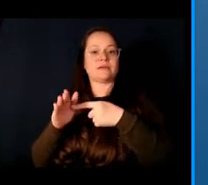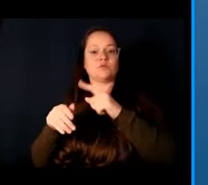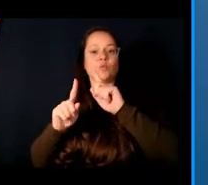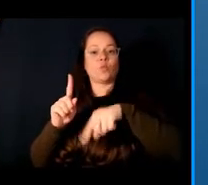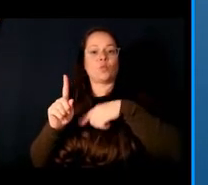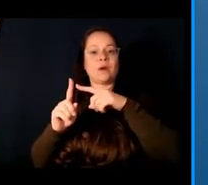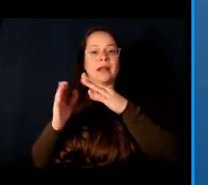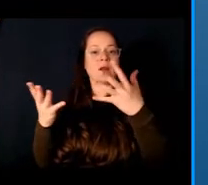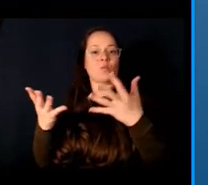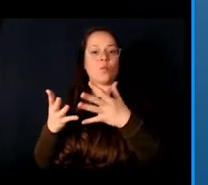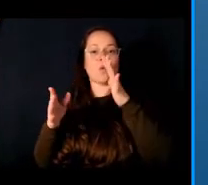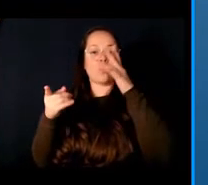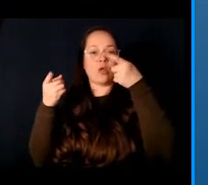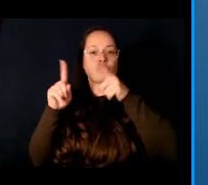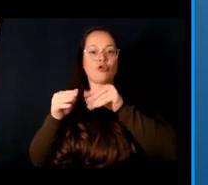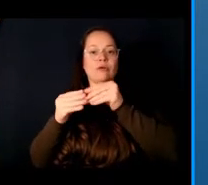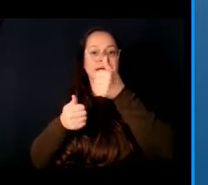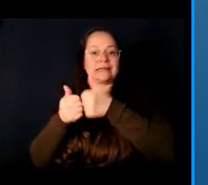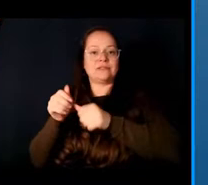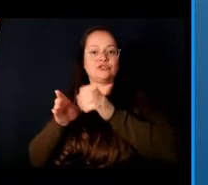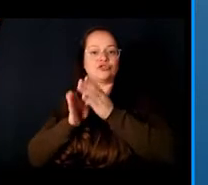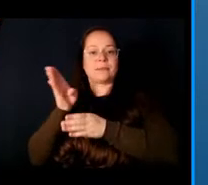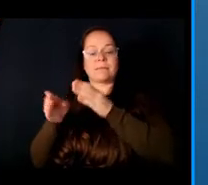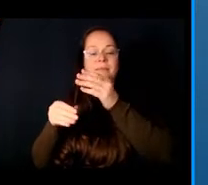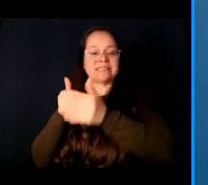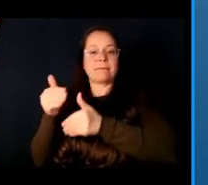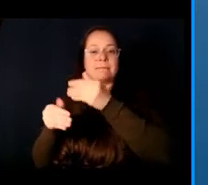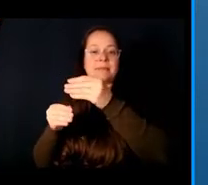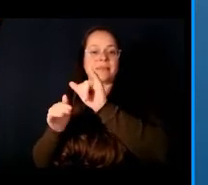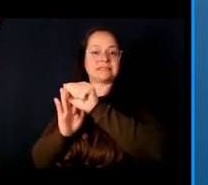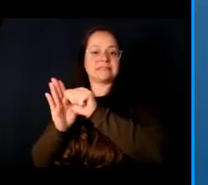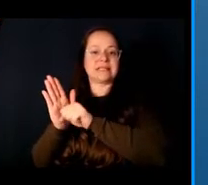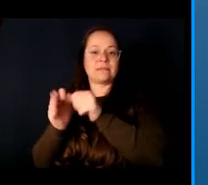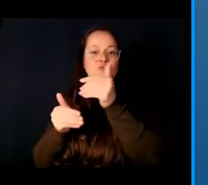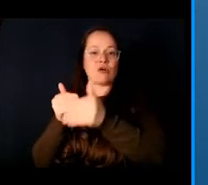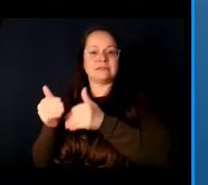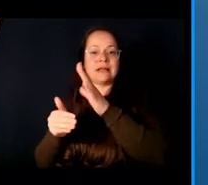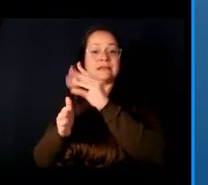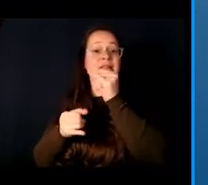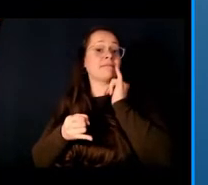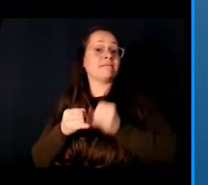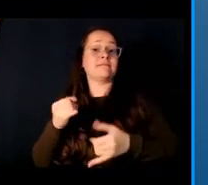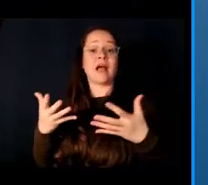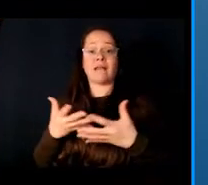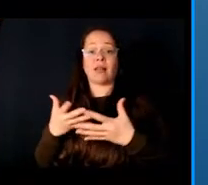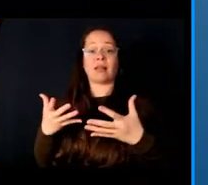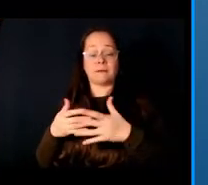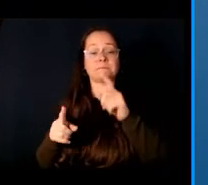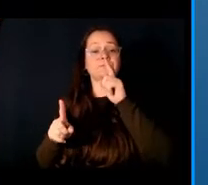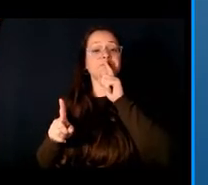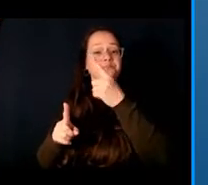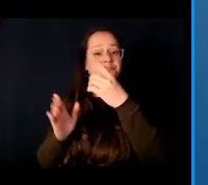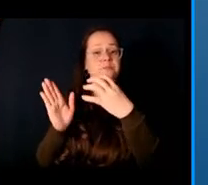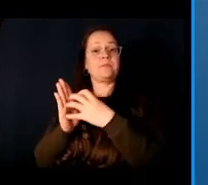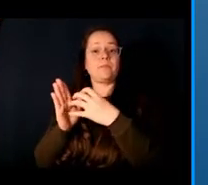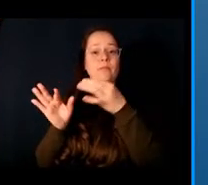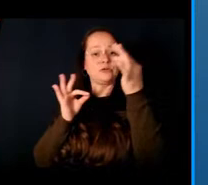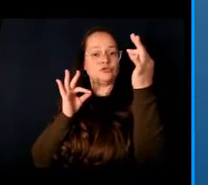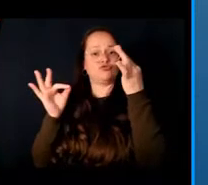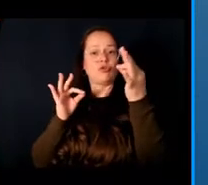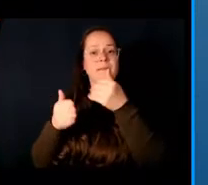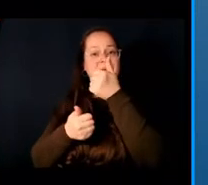and what occurs in each step of the state's process and finally there is a section describing